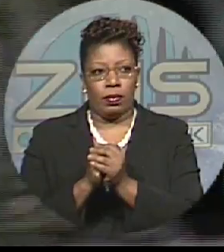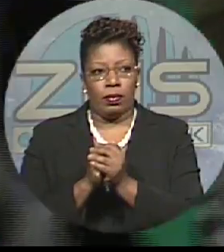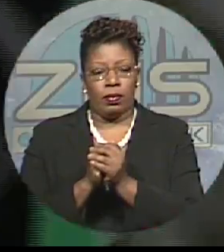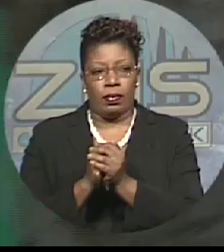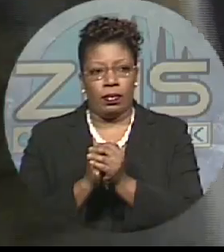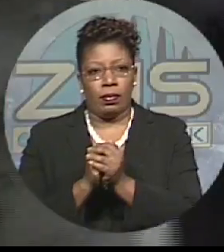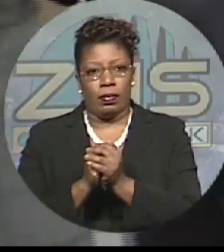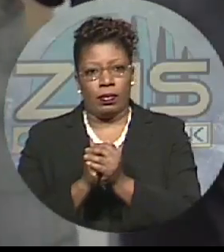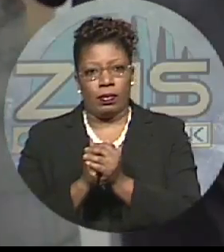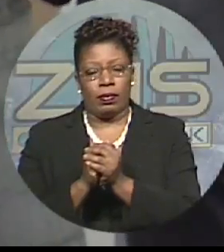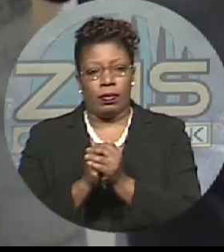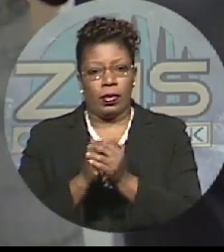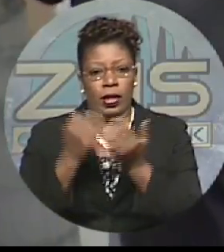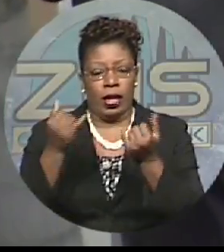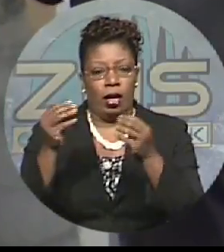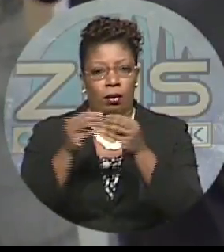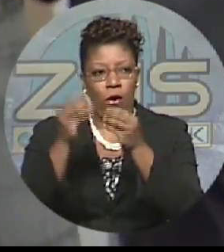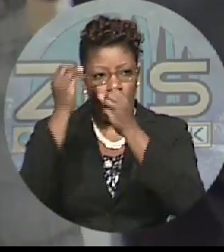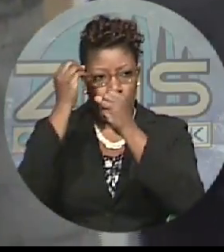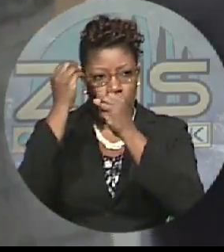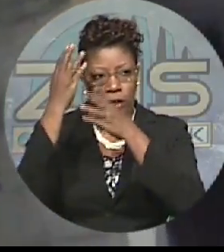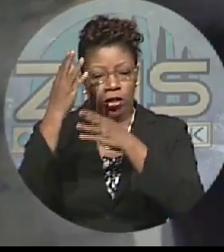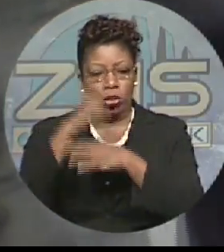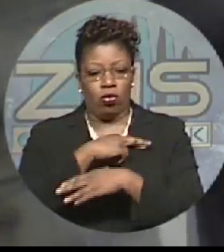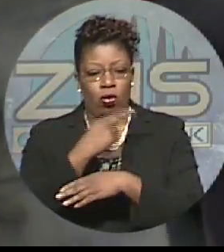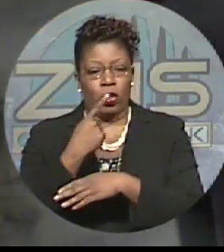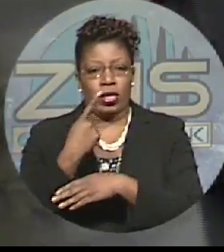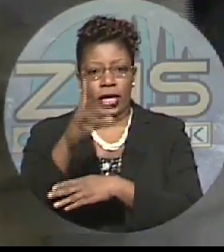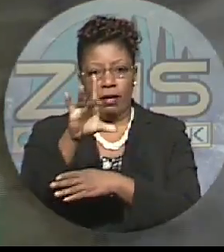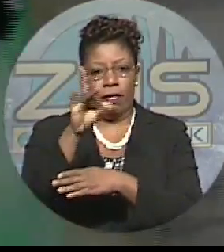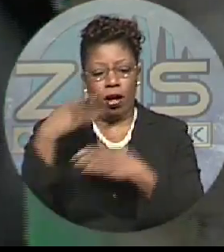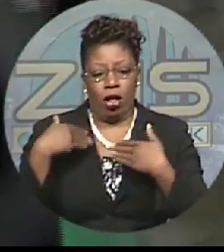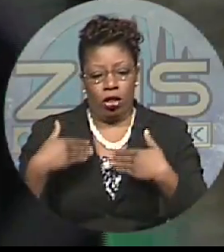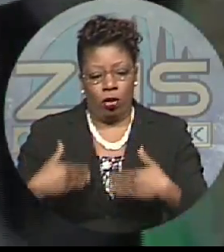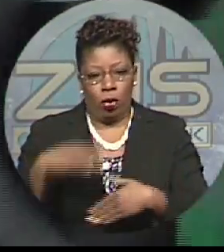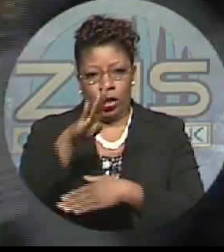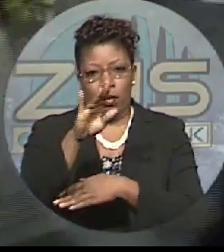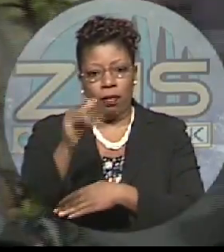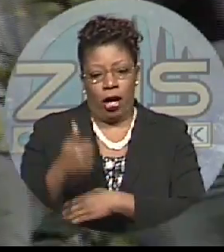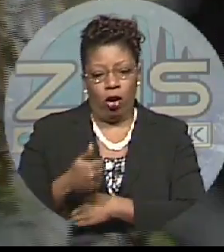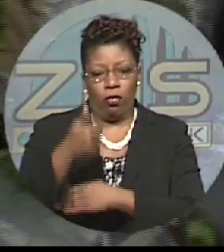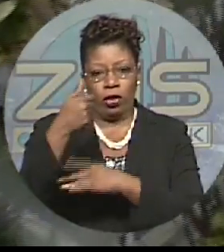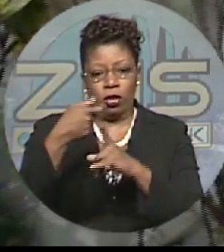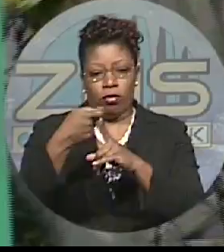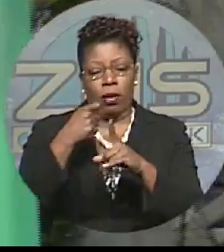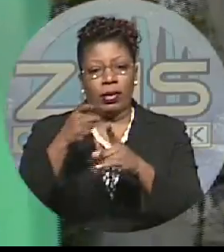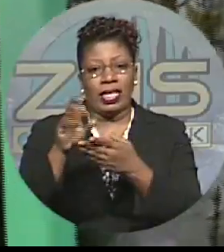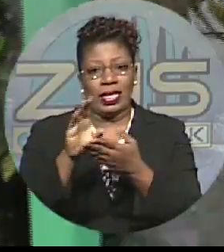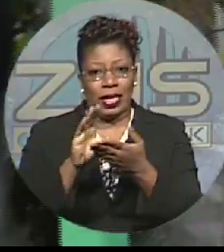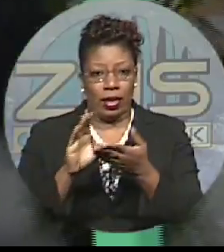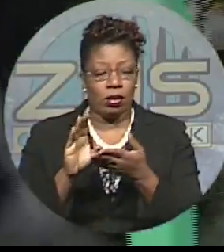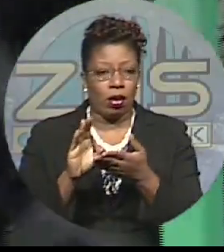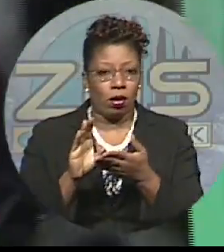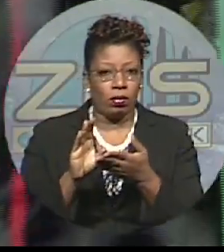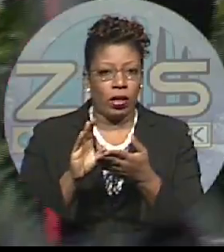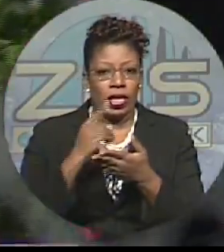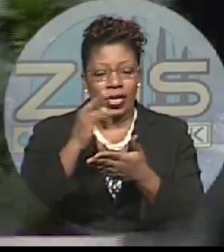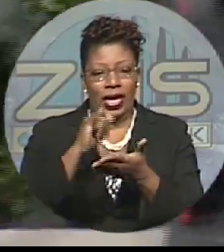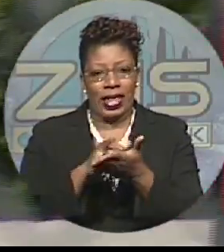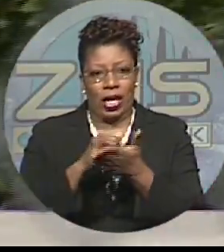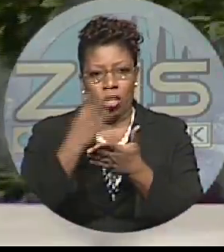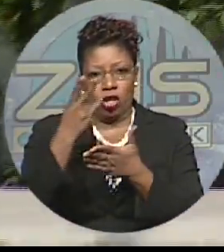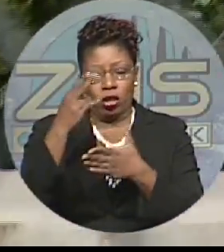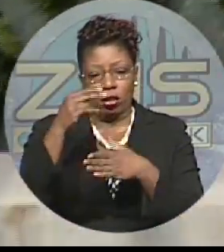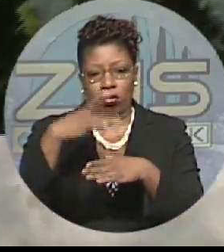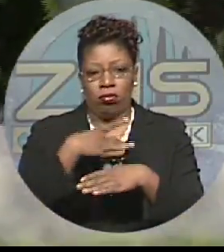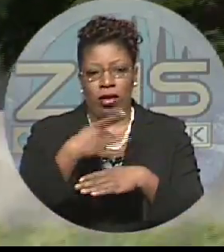here. Now, pressed for more details, Roll said the body was discovered by an official of the center and it appears as if it